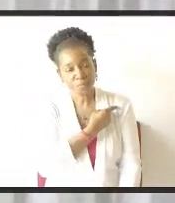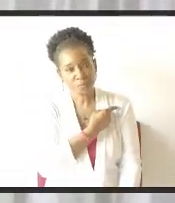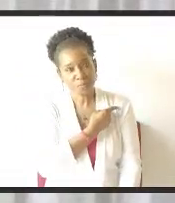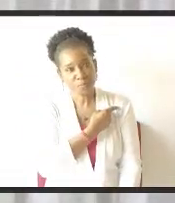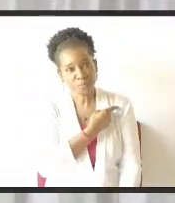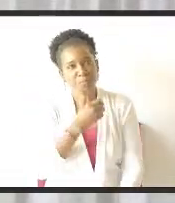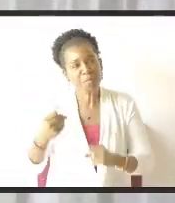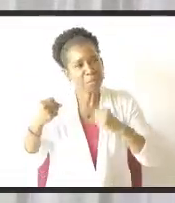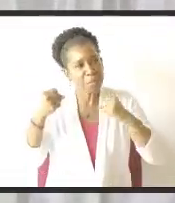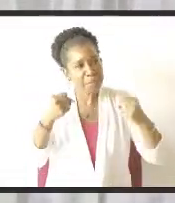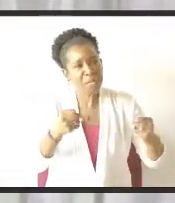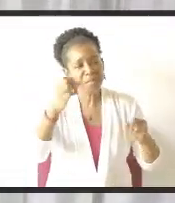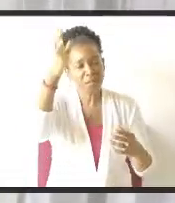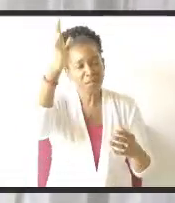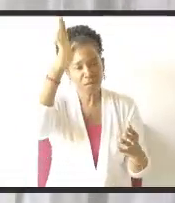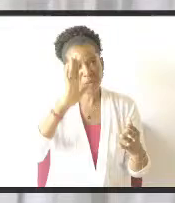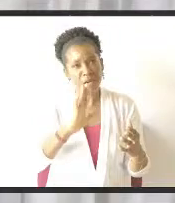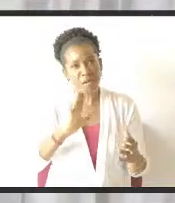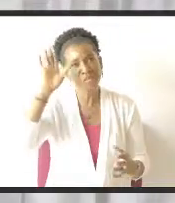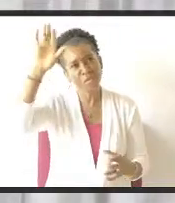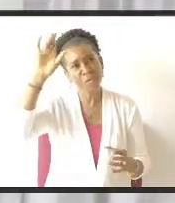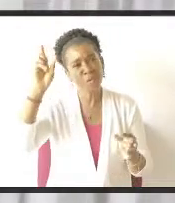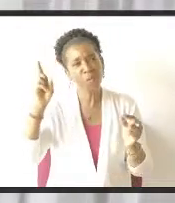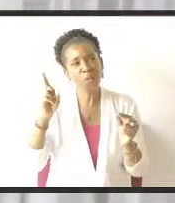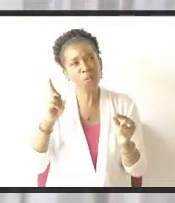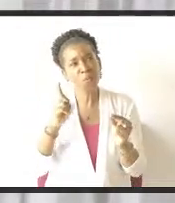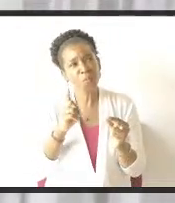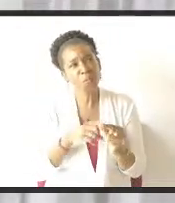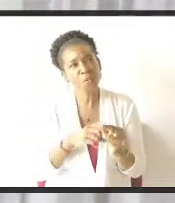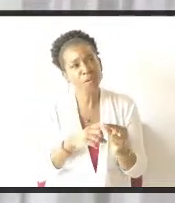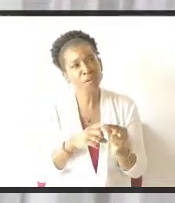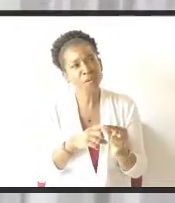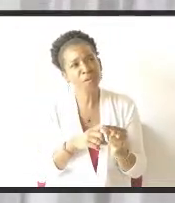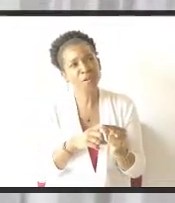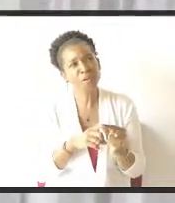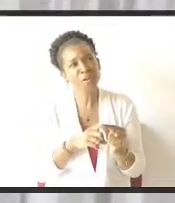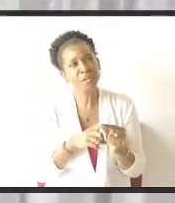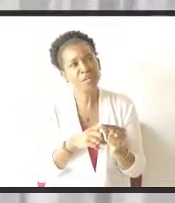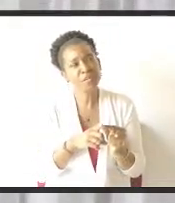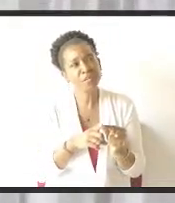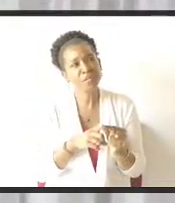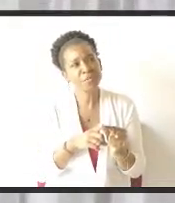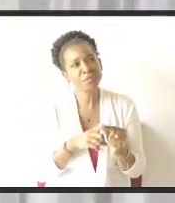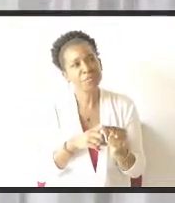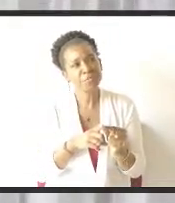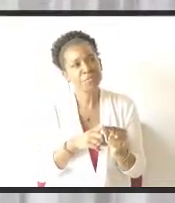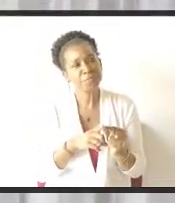Almighty God, your word has gone forth.